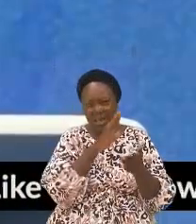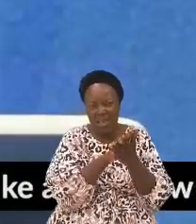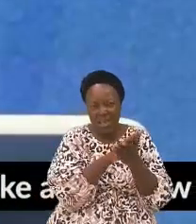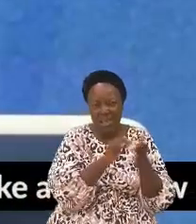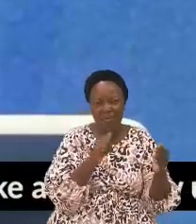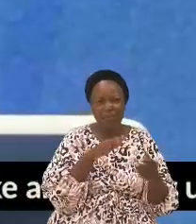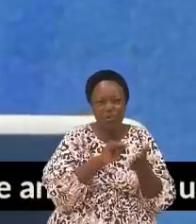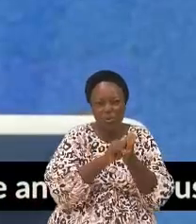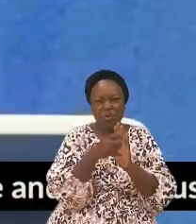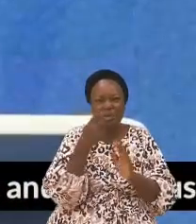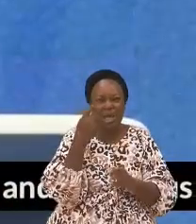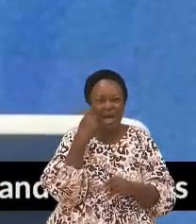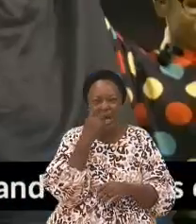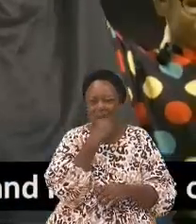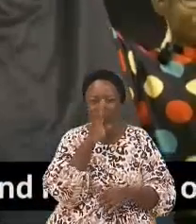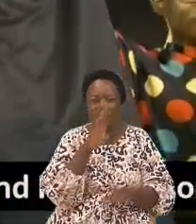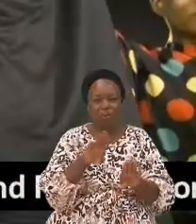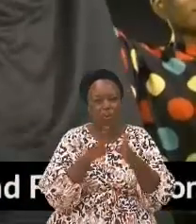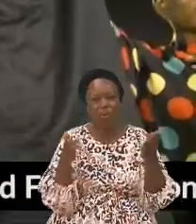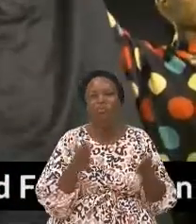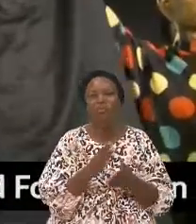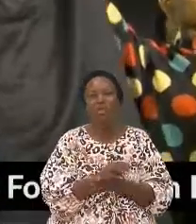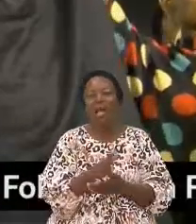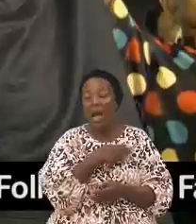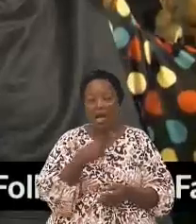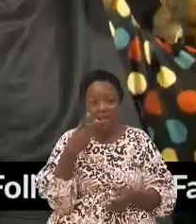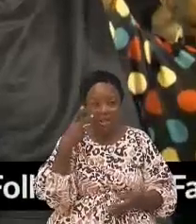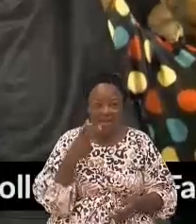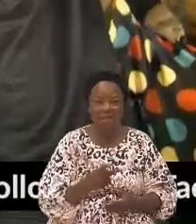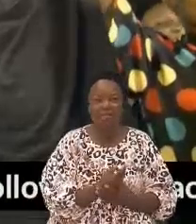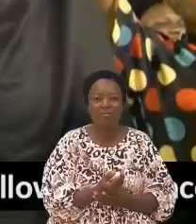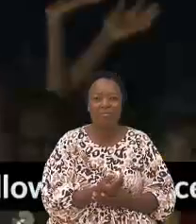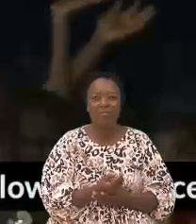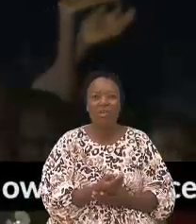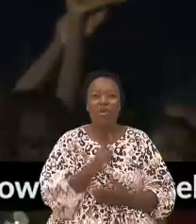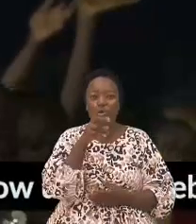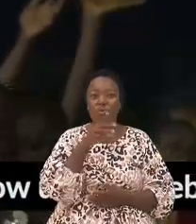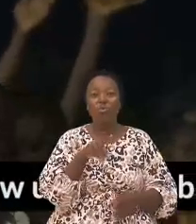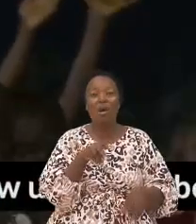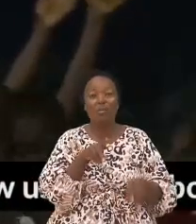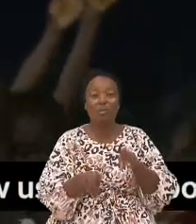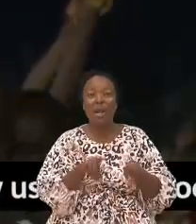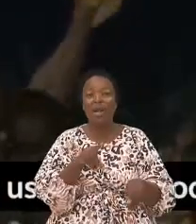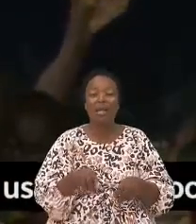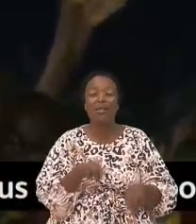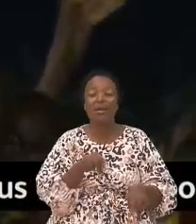Your eyes are blind. Believe those eyes will open and see.